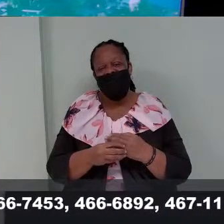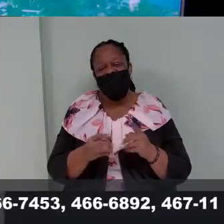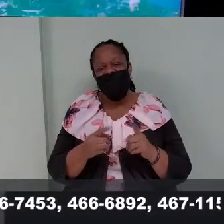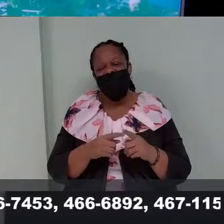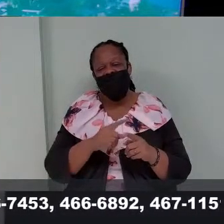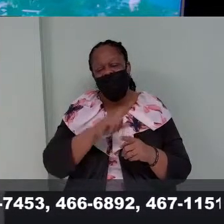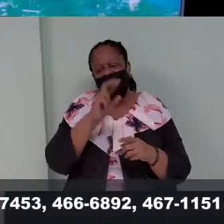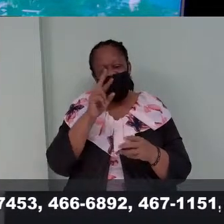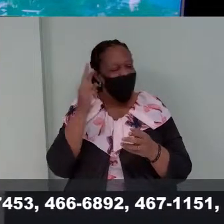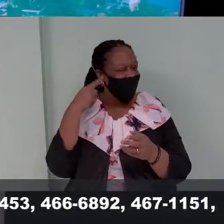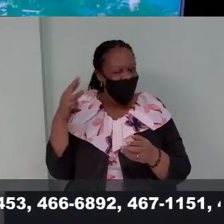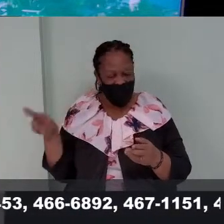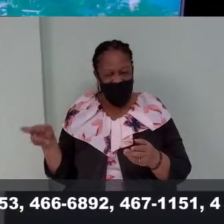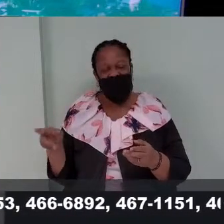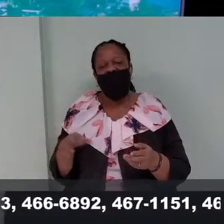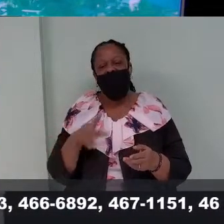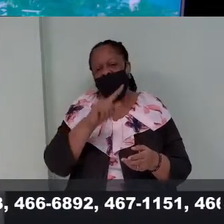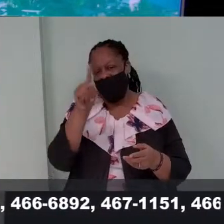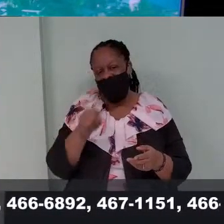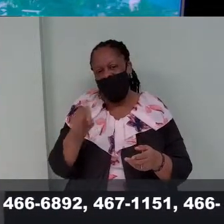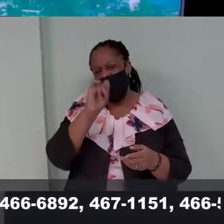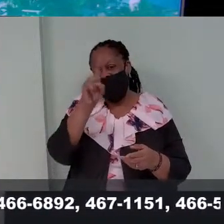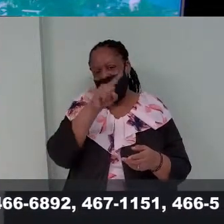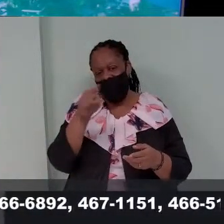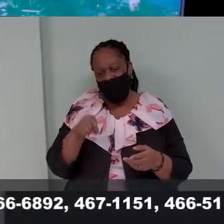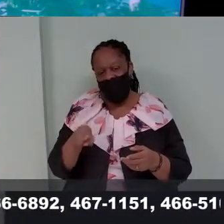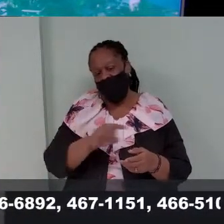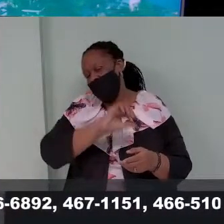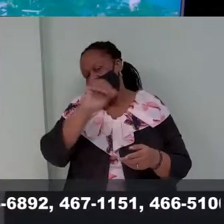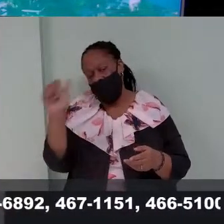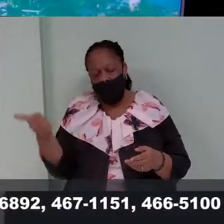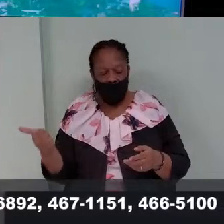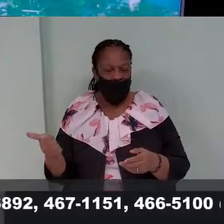ZIZ, and all who continue to partner with us